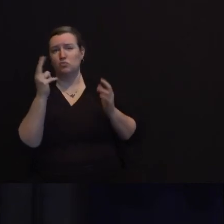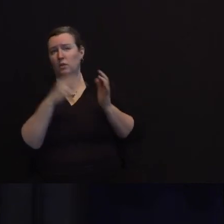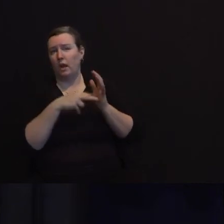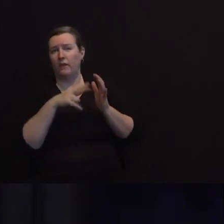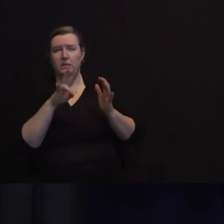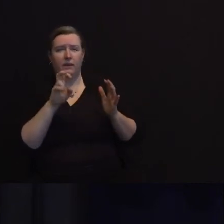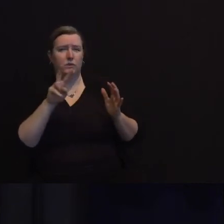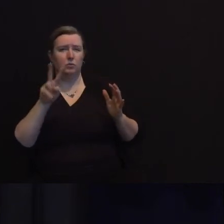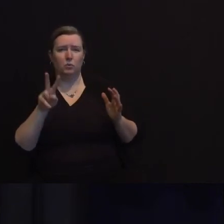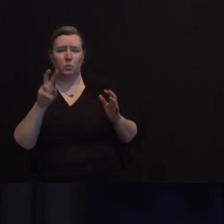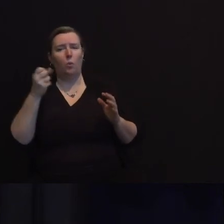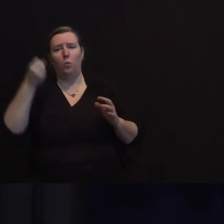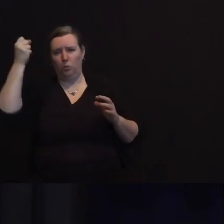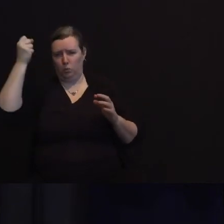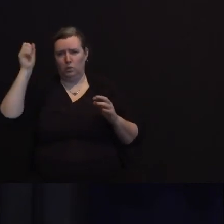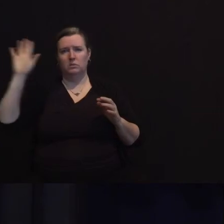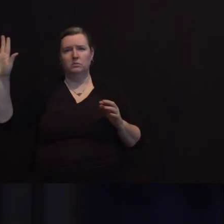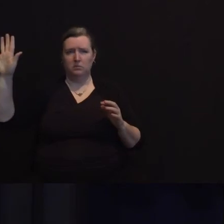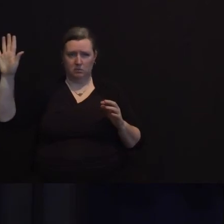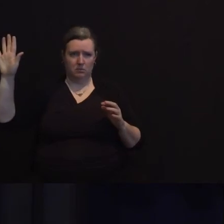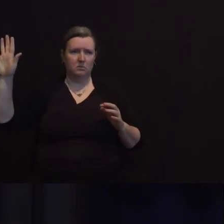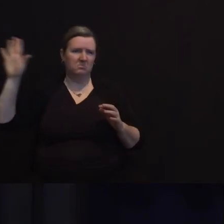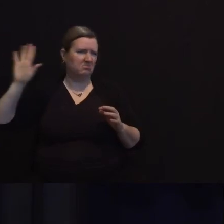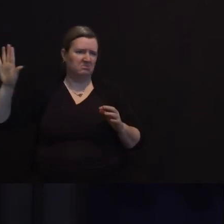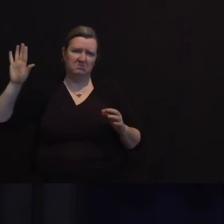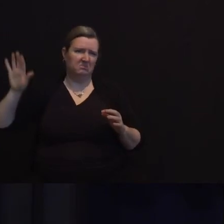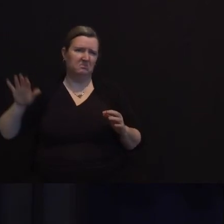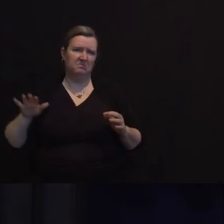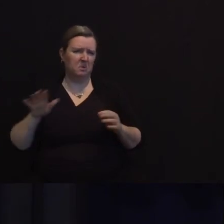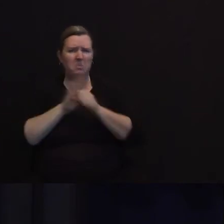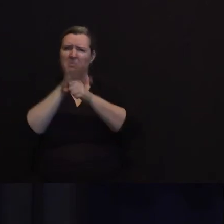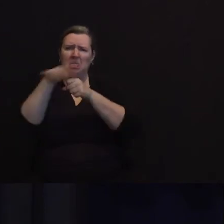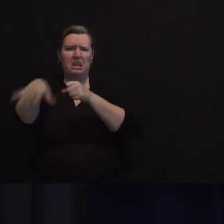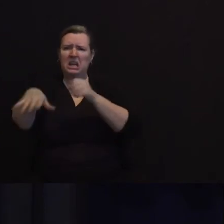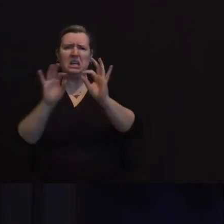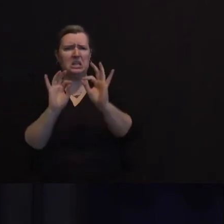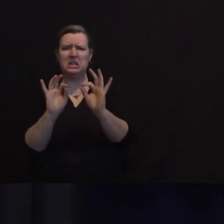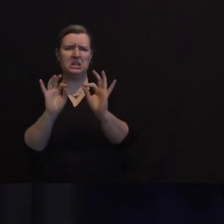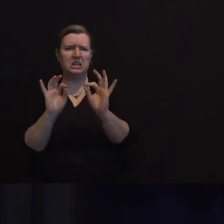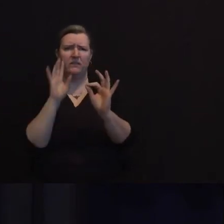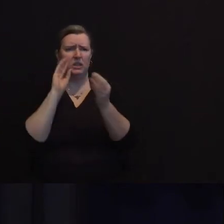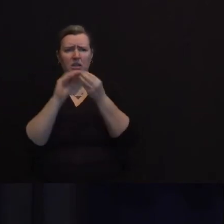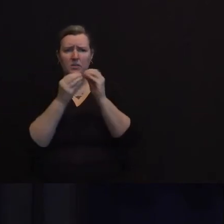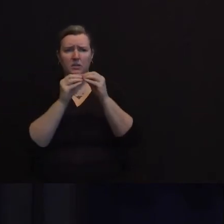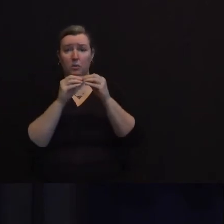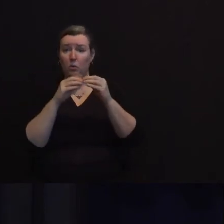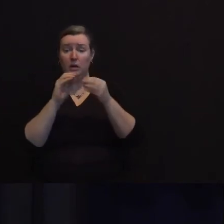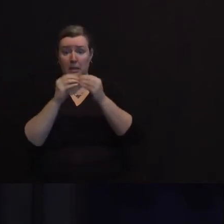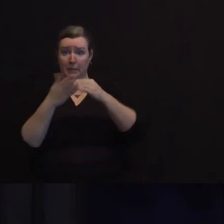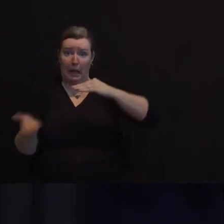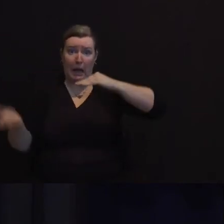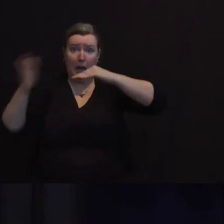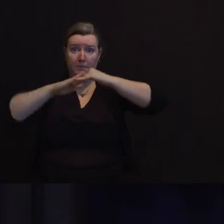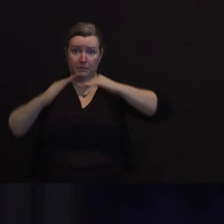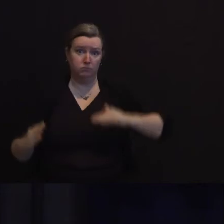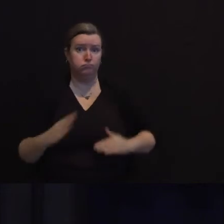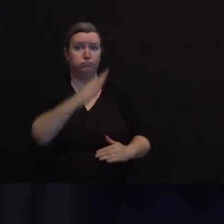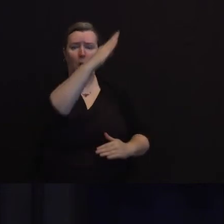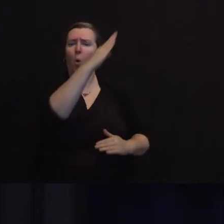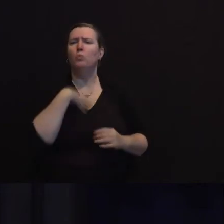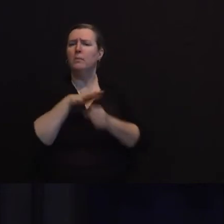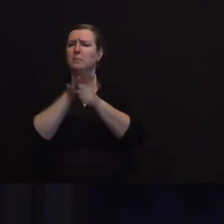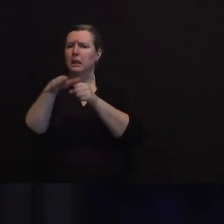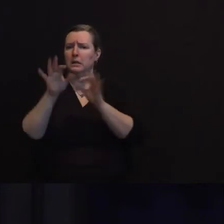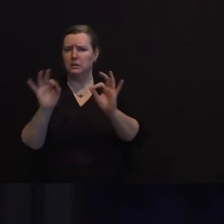than adequate to handle any surge that might come, and hopefully we won't have to we'll not have to use